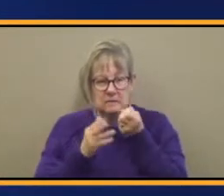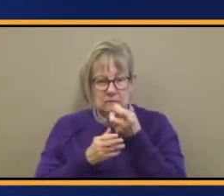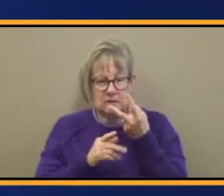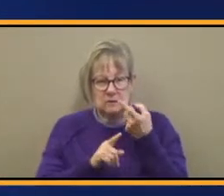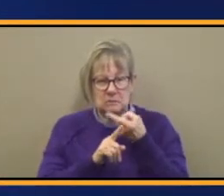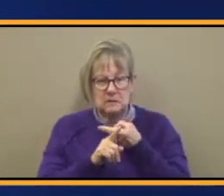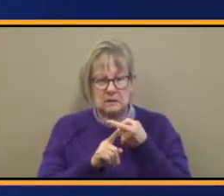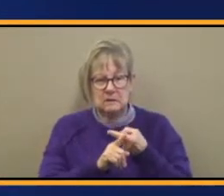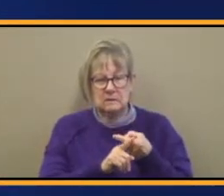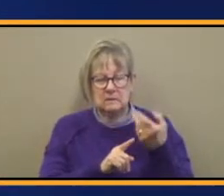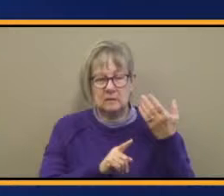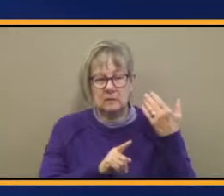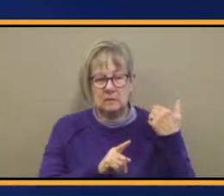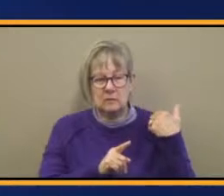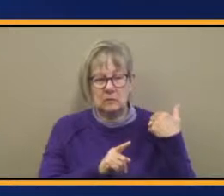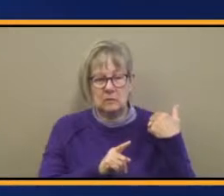ago.